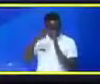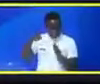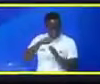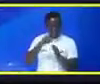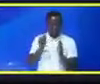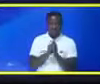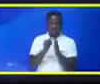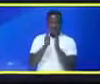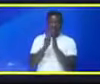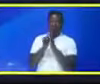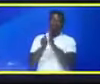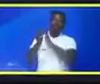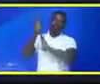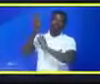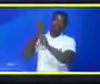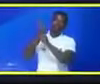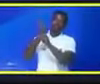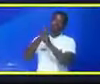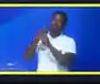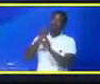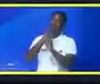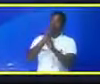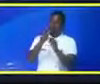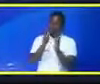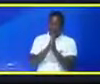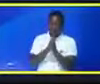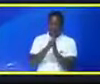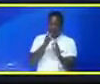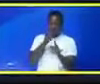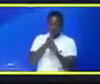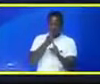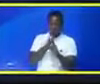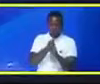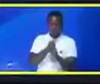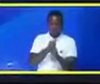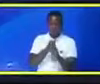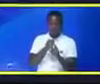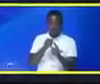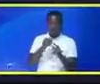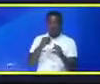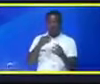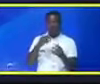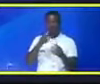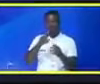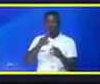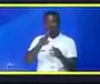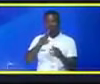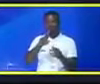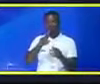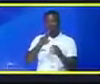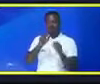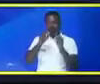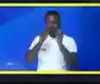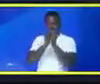upon the God who answers prayer. You will watch with wonder what the power of God can do.